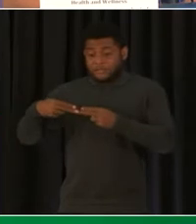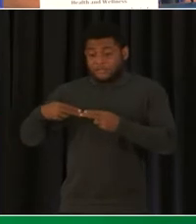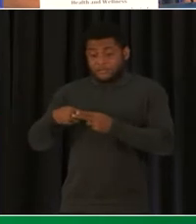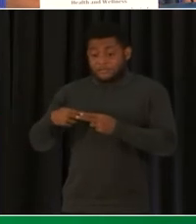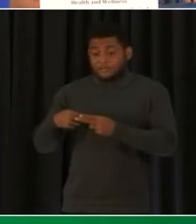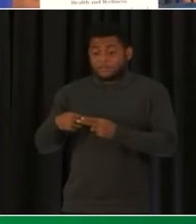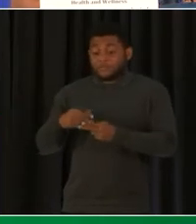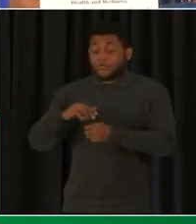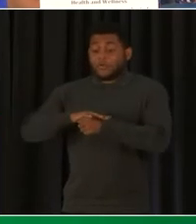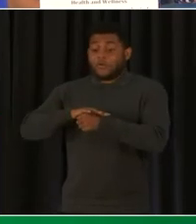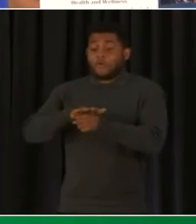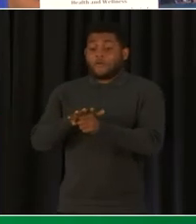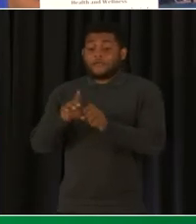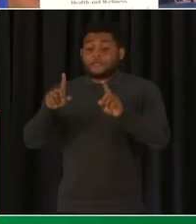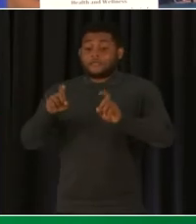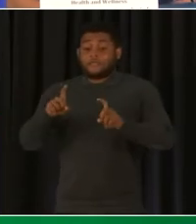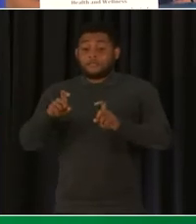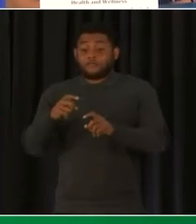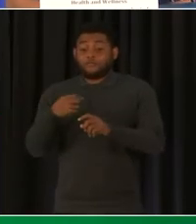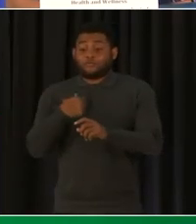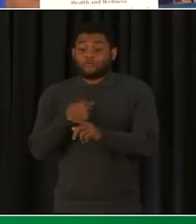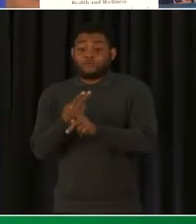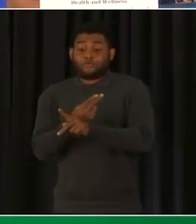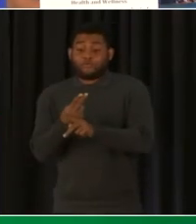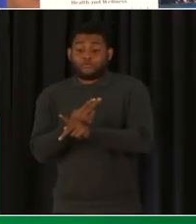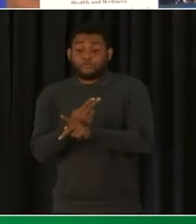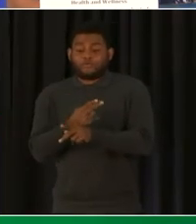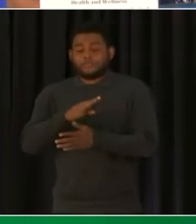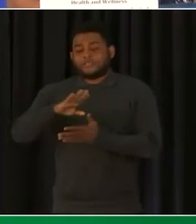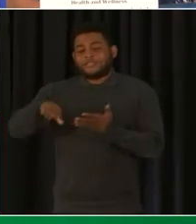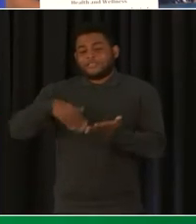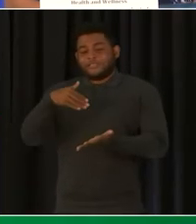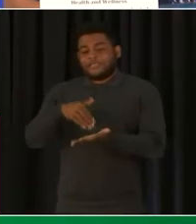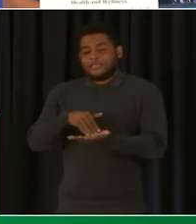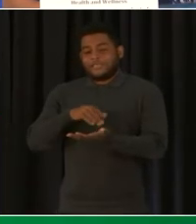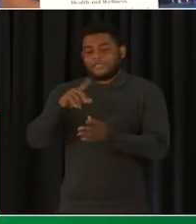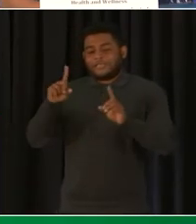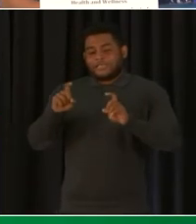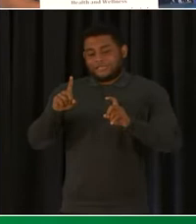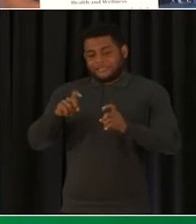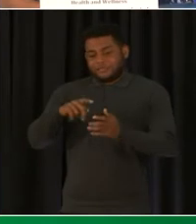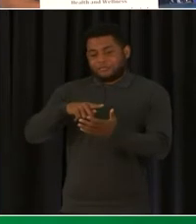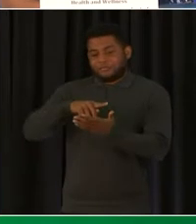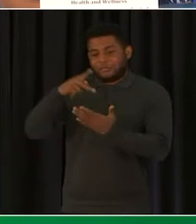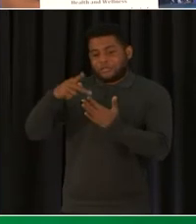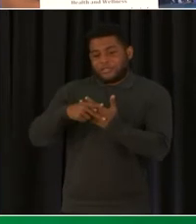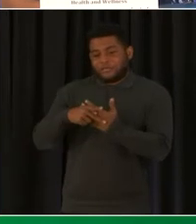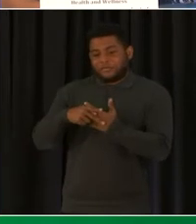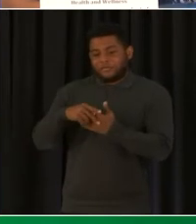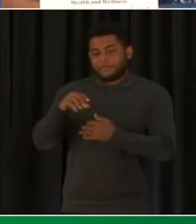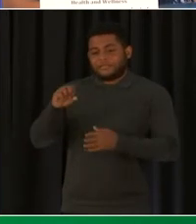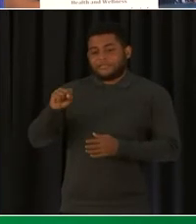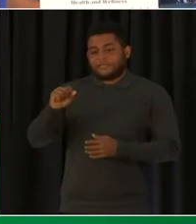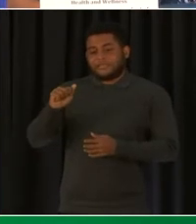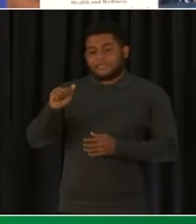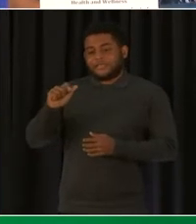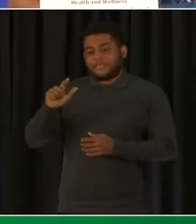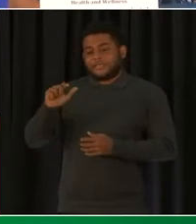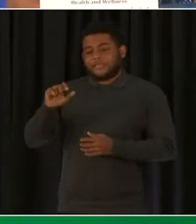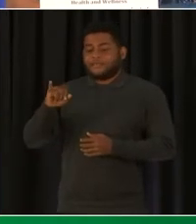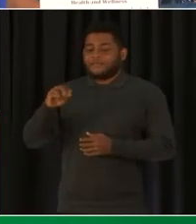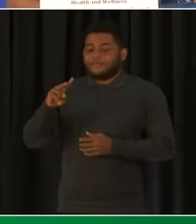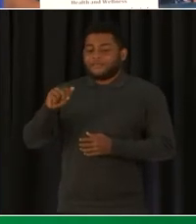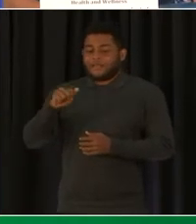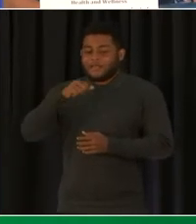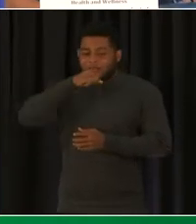the COVID-19 test that we use as part of this centralized school-based testing program is a saliva-based PCR